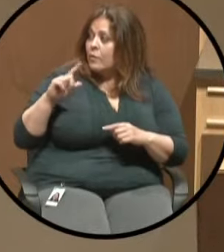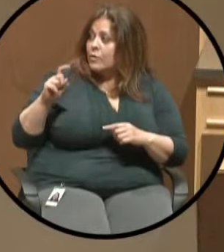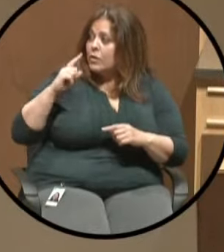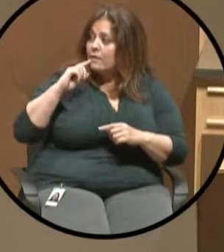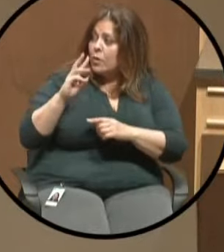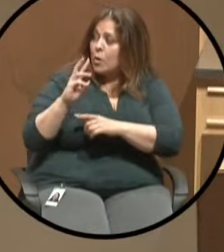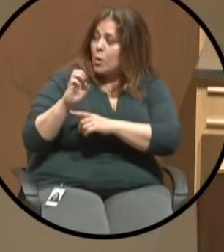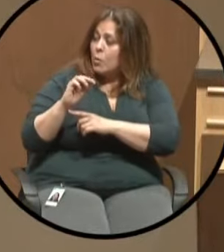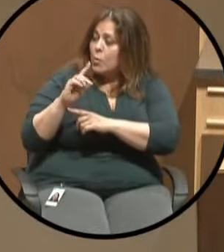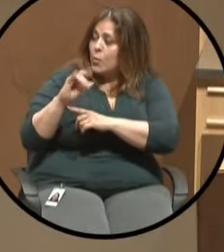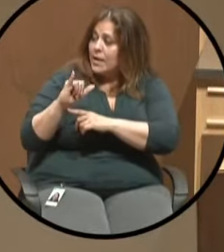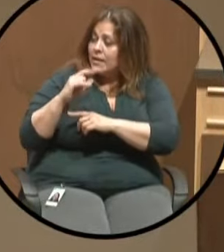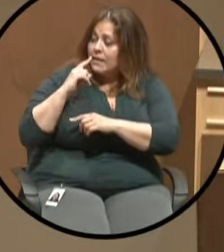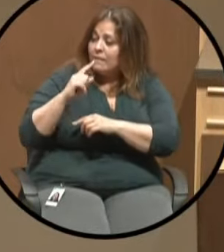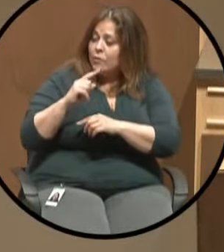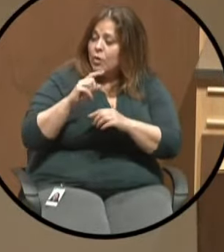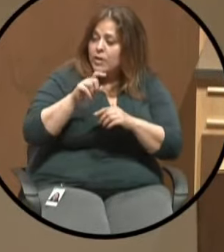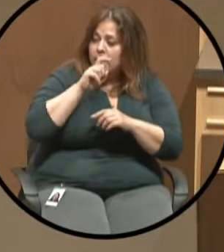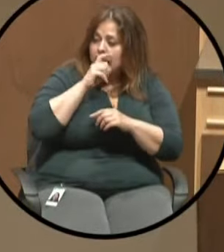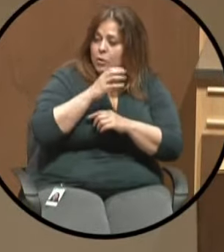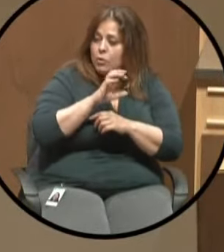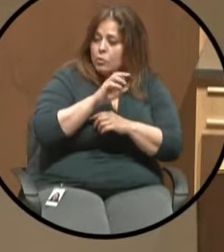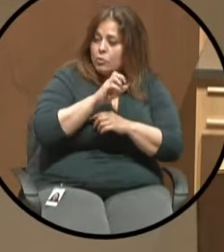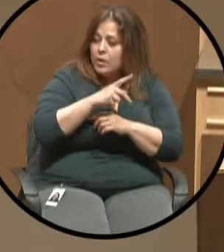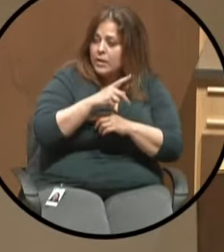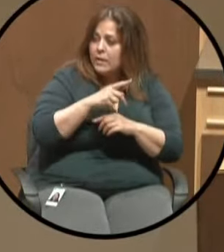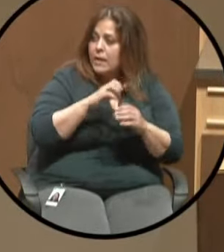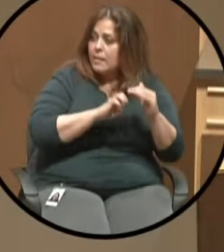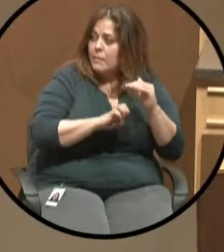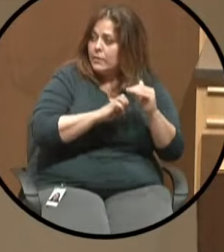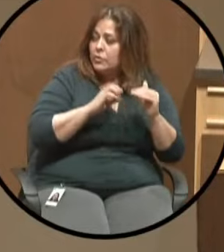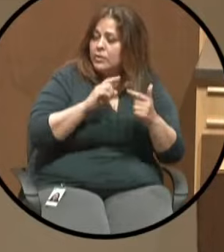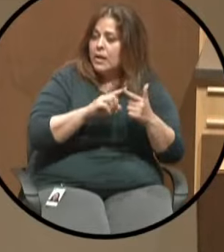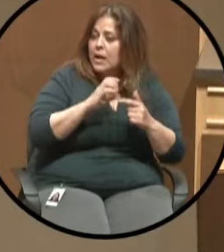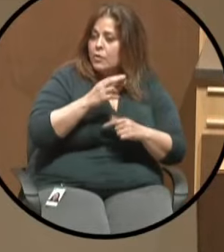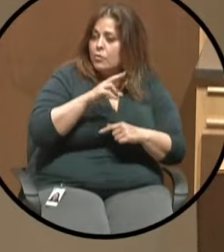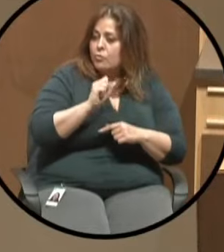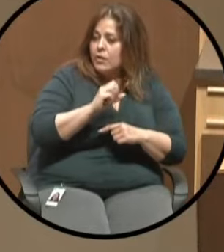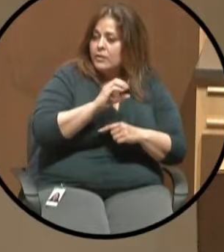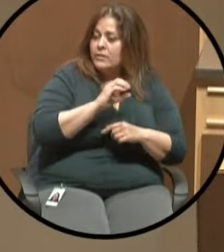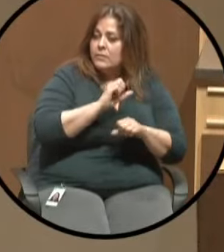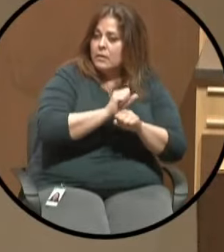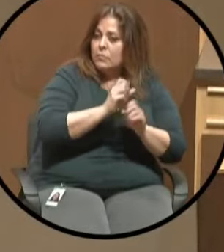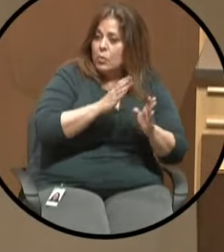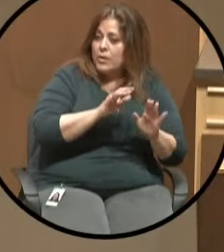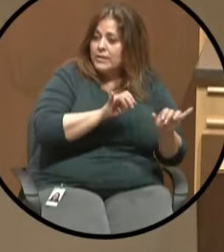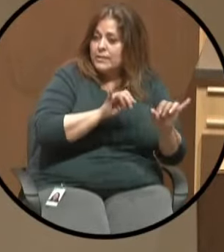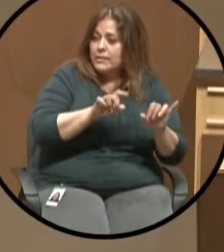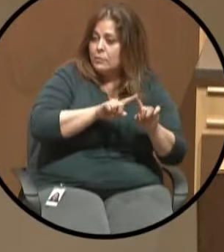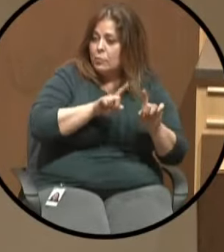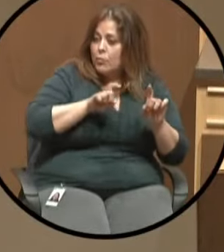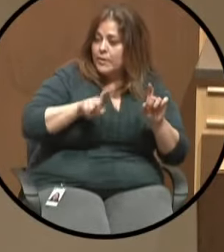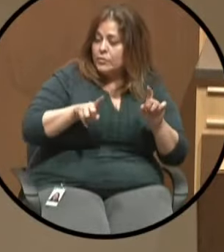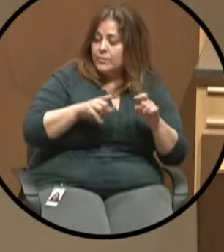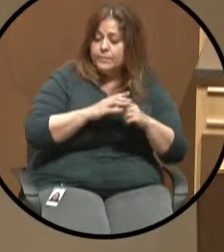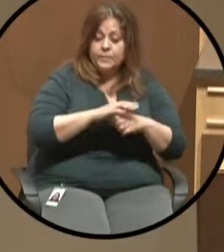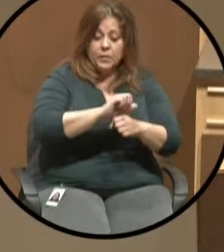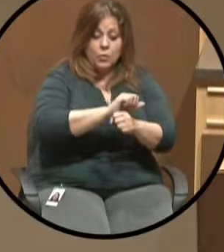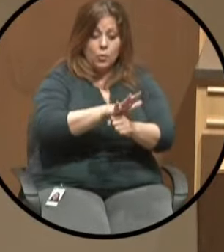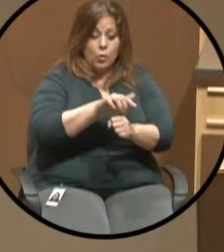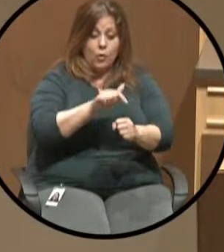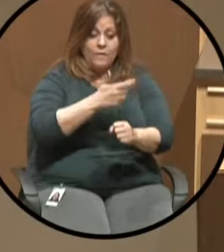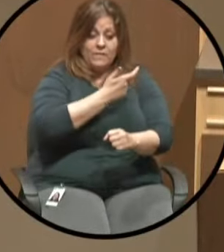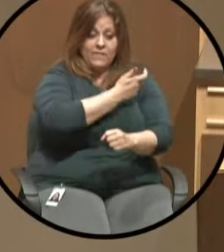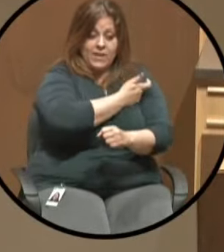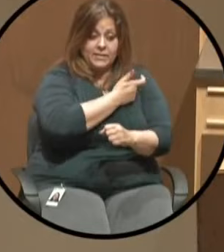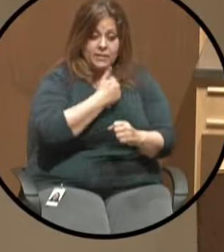Eagle Creek Elementary School, and Chris, who is an OCPS employee, had the same question. Do we expect the COVID vaccine to